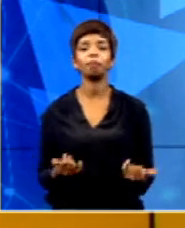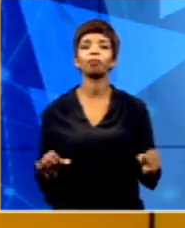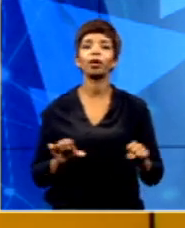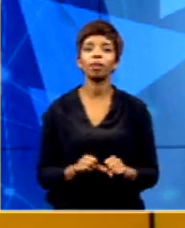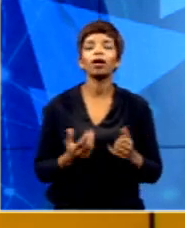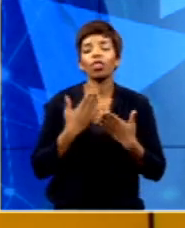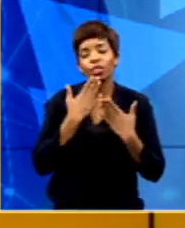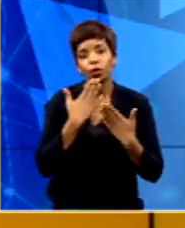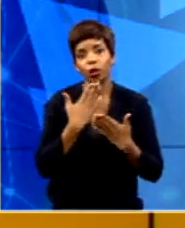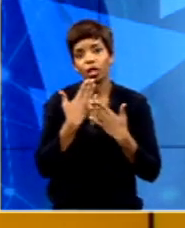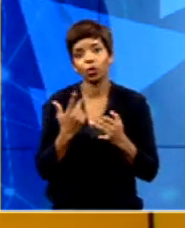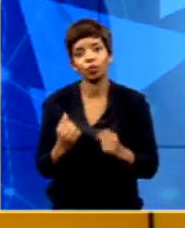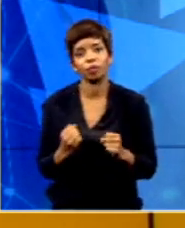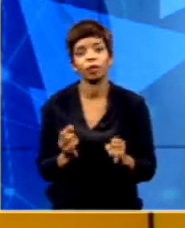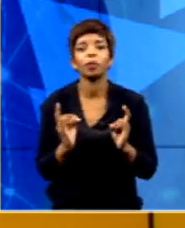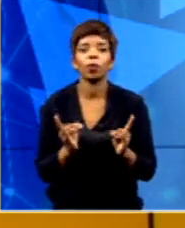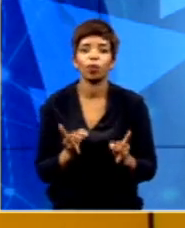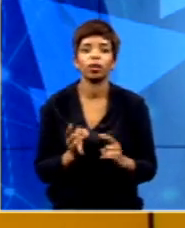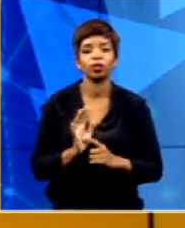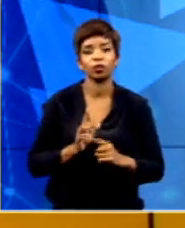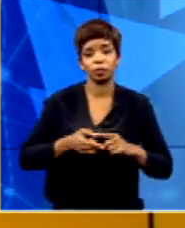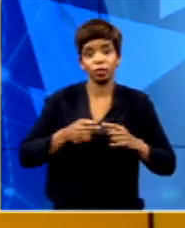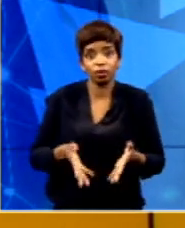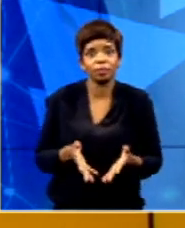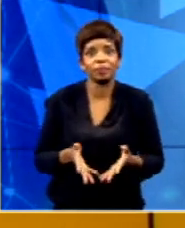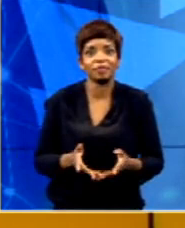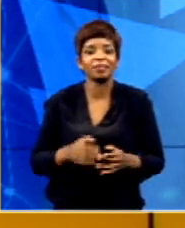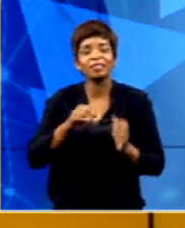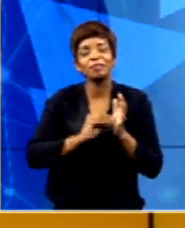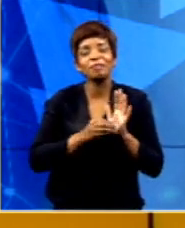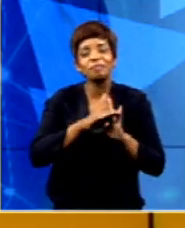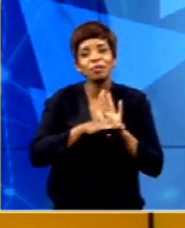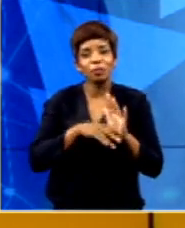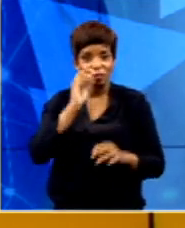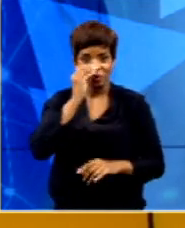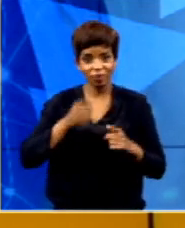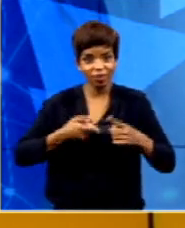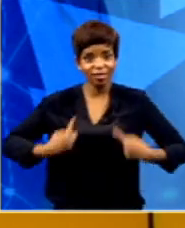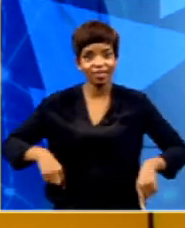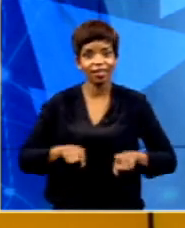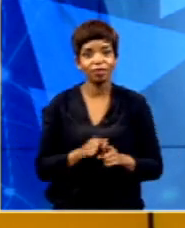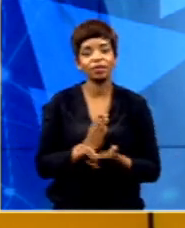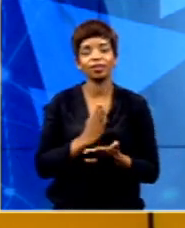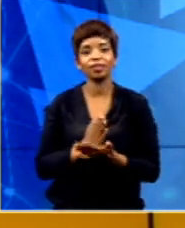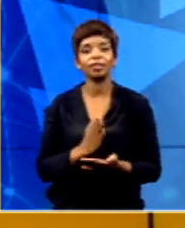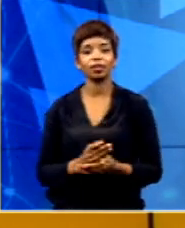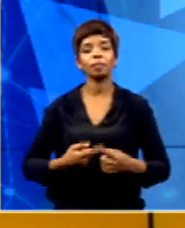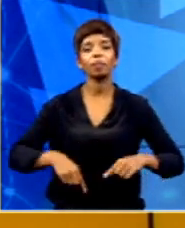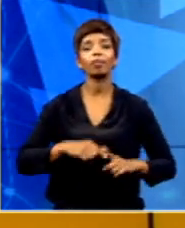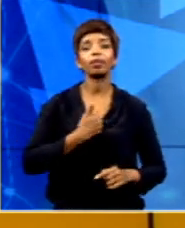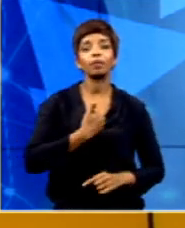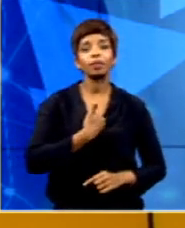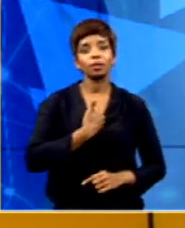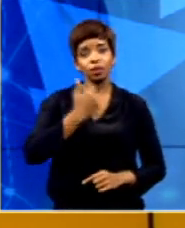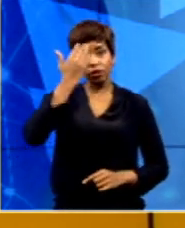Staying with us here on Morning Live now, as promised, this interview about short-term insurance. And most of us are familiar with random